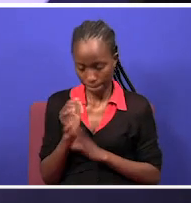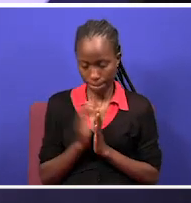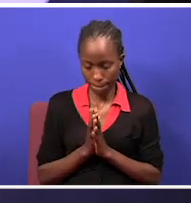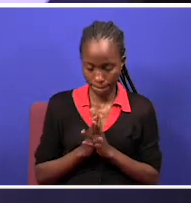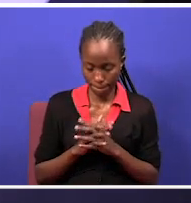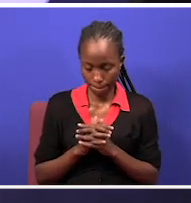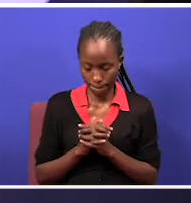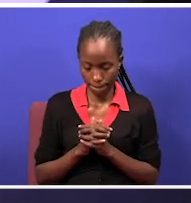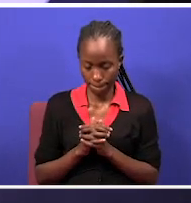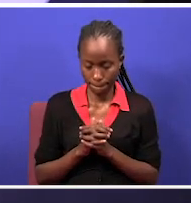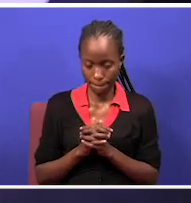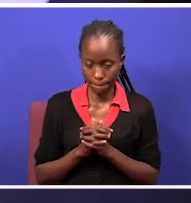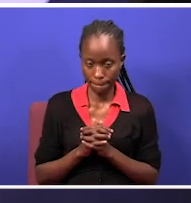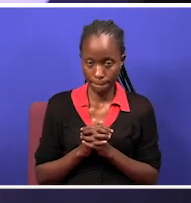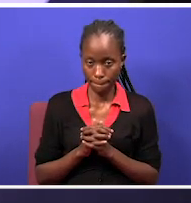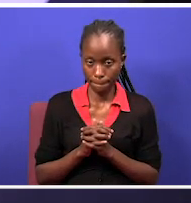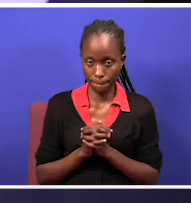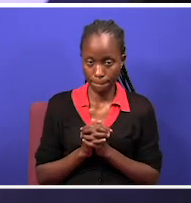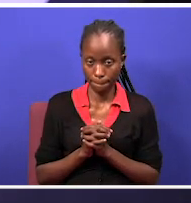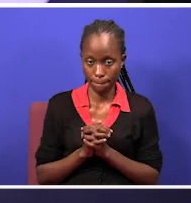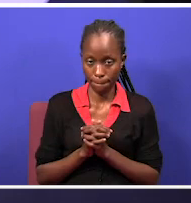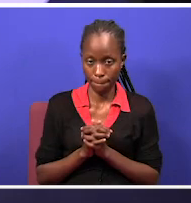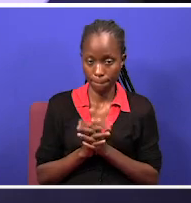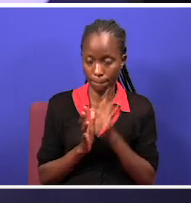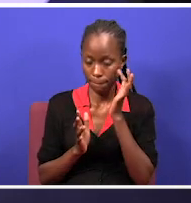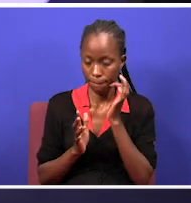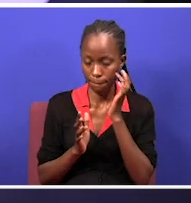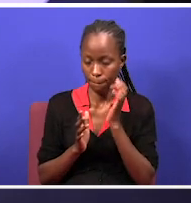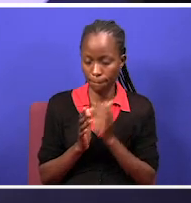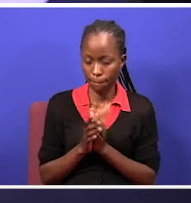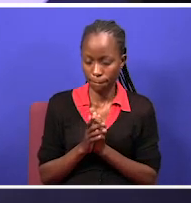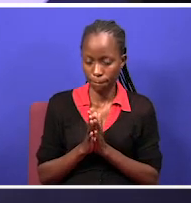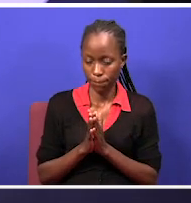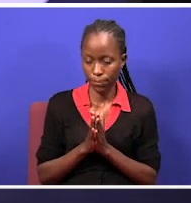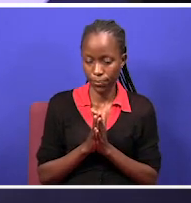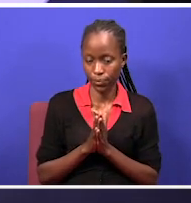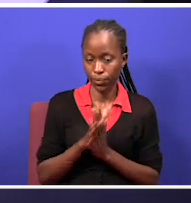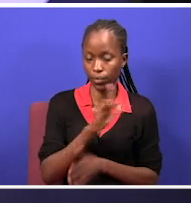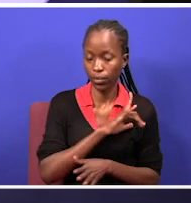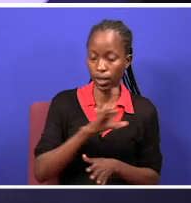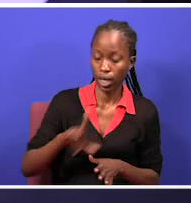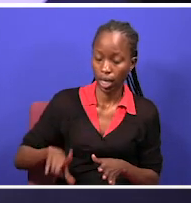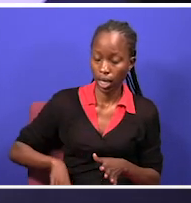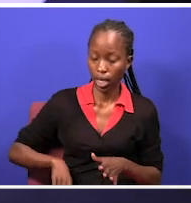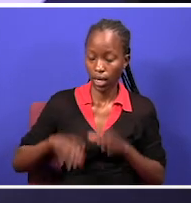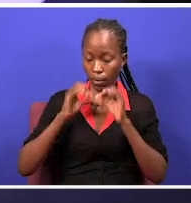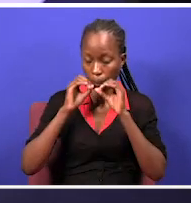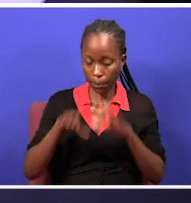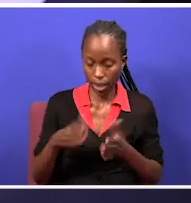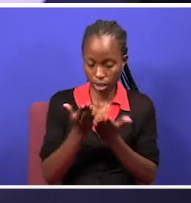even as I sing this benediction, Lord, the Lord bless you